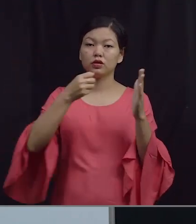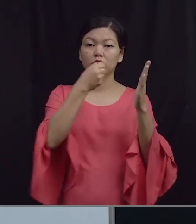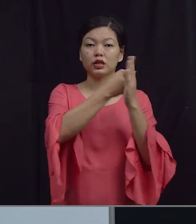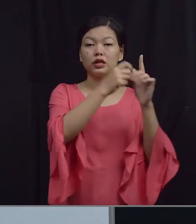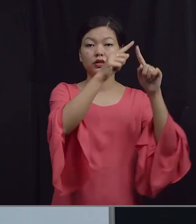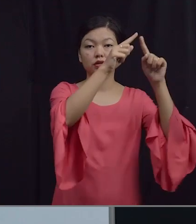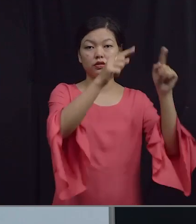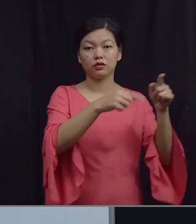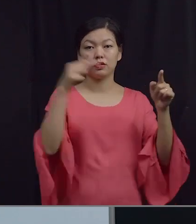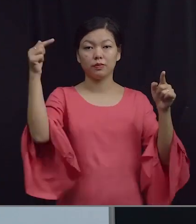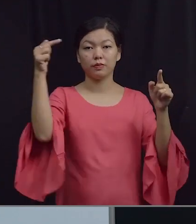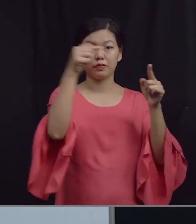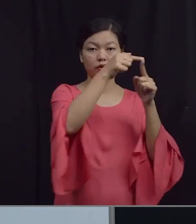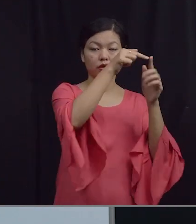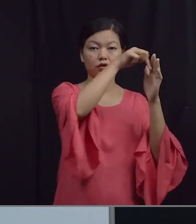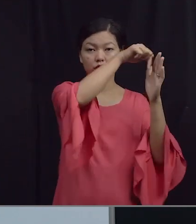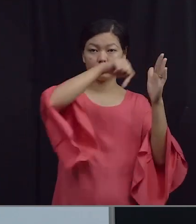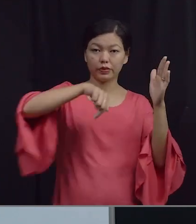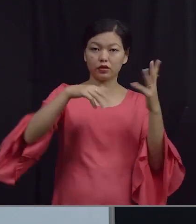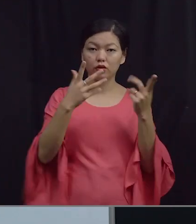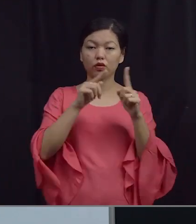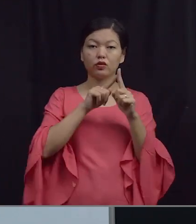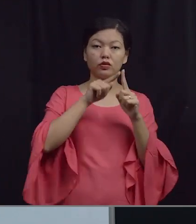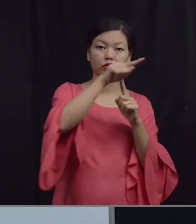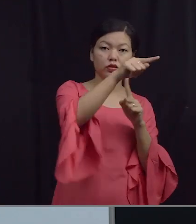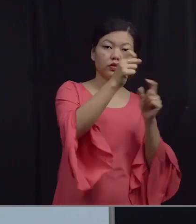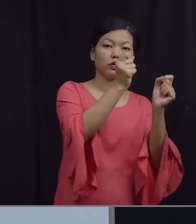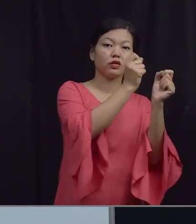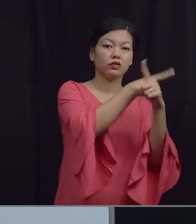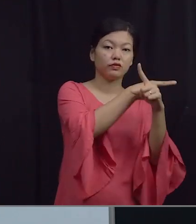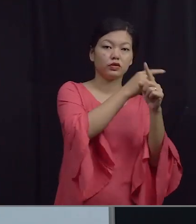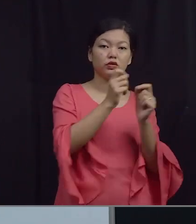at a unit distance